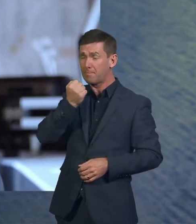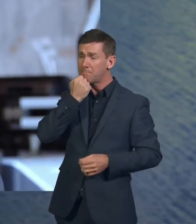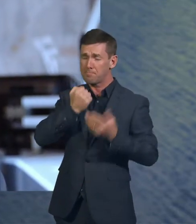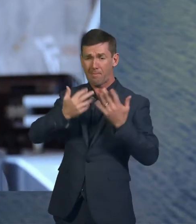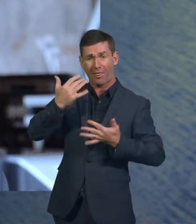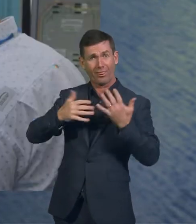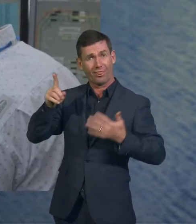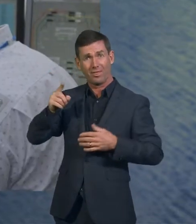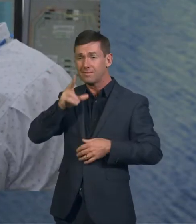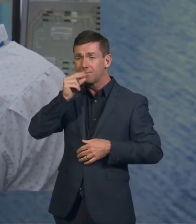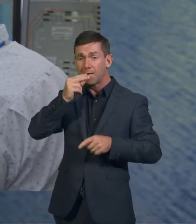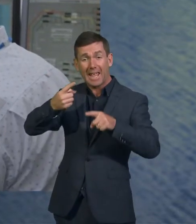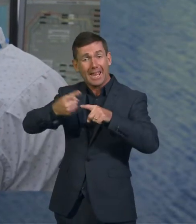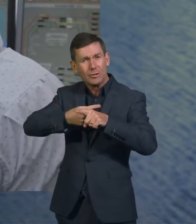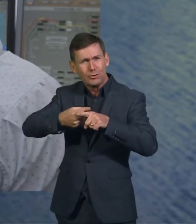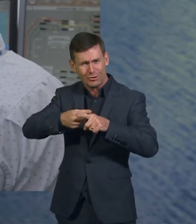language.